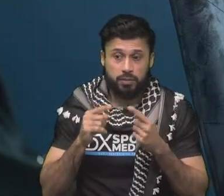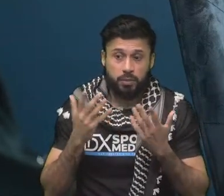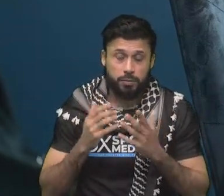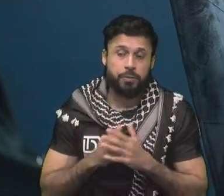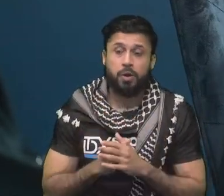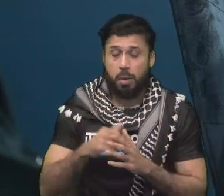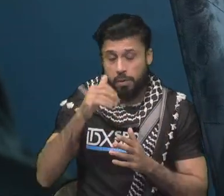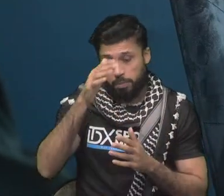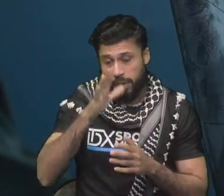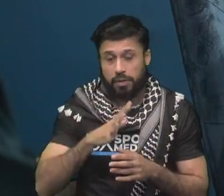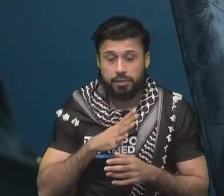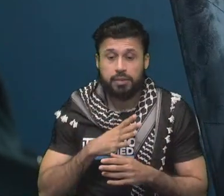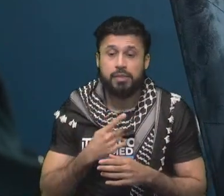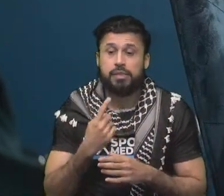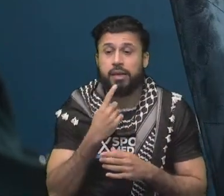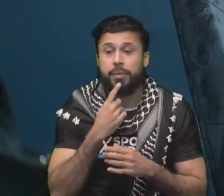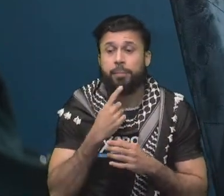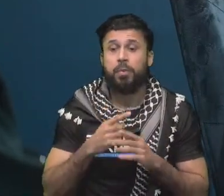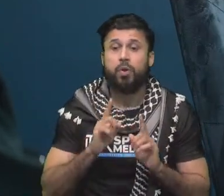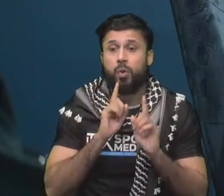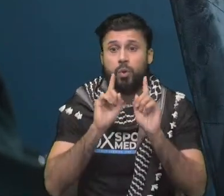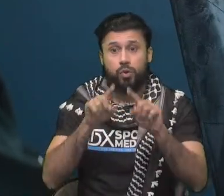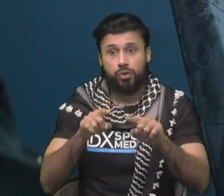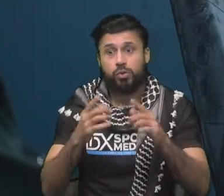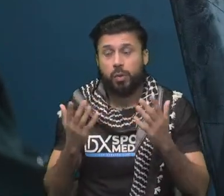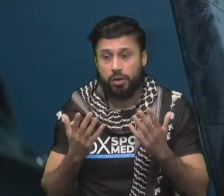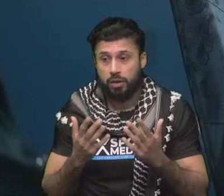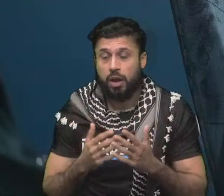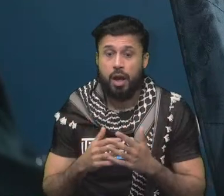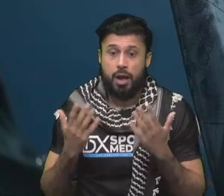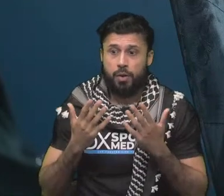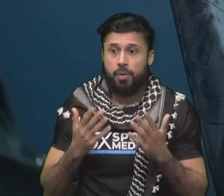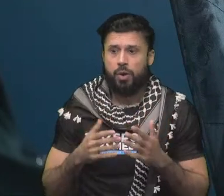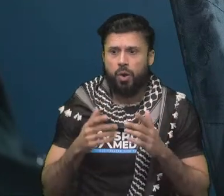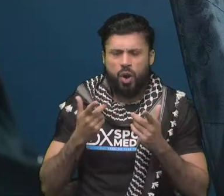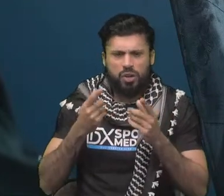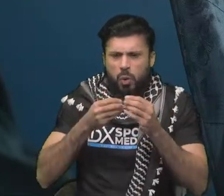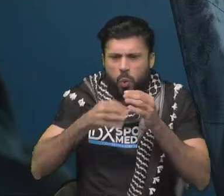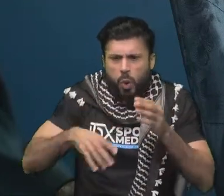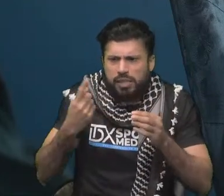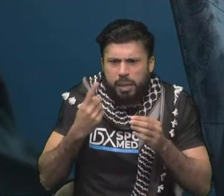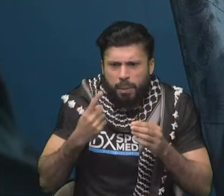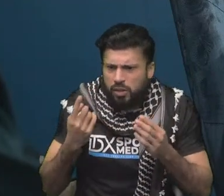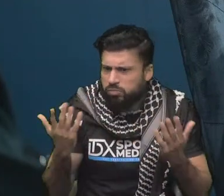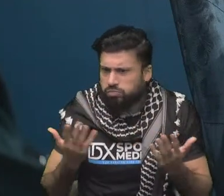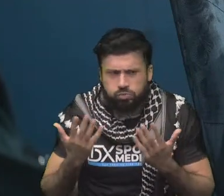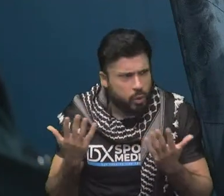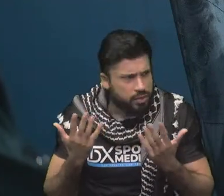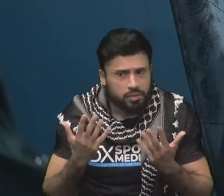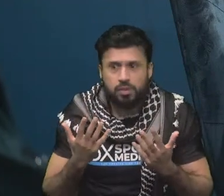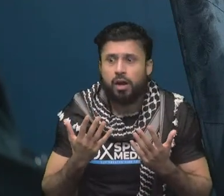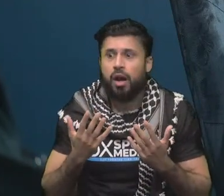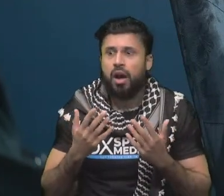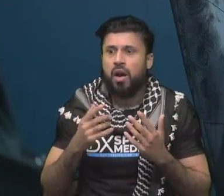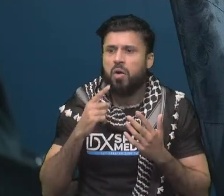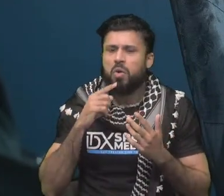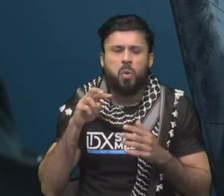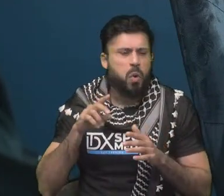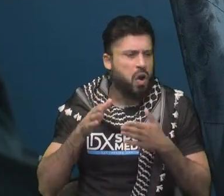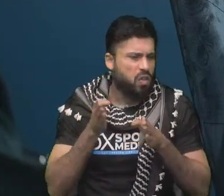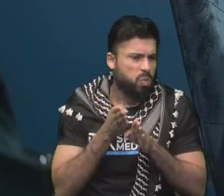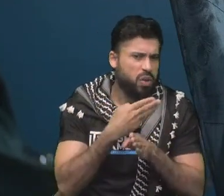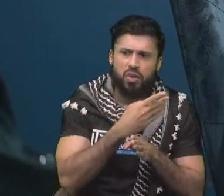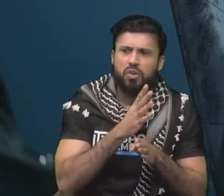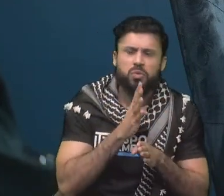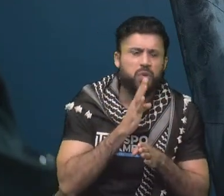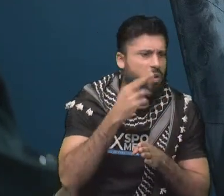looking for it, she was making the dua. Allahumma la taj'al luqatati taq'a fi yadi faqih. Ya Allah, I ask you